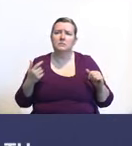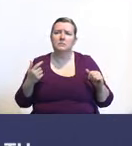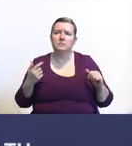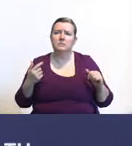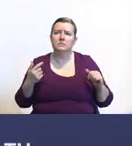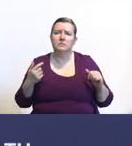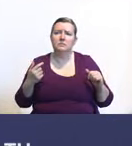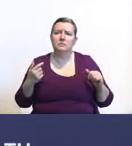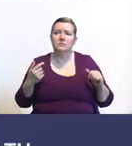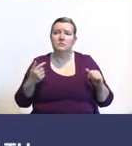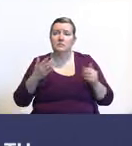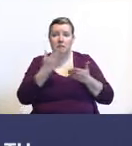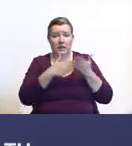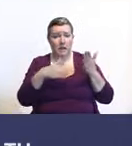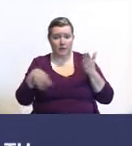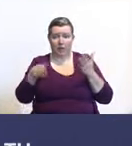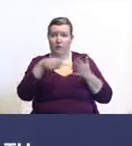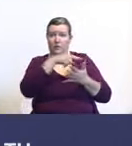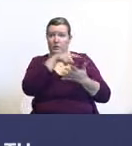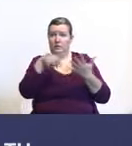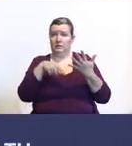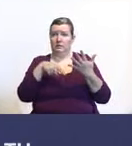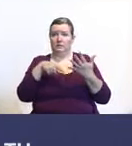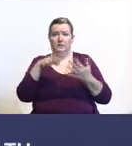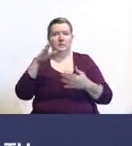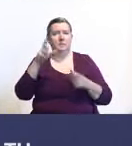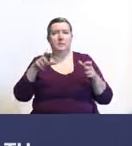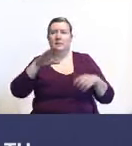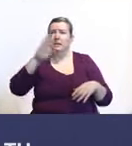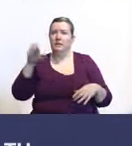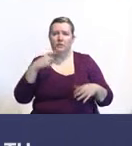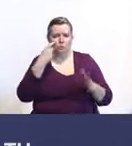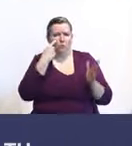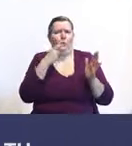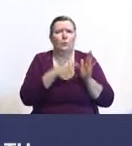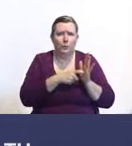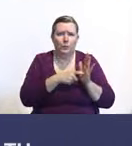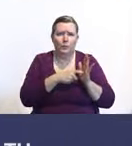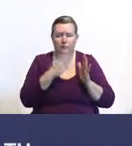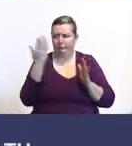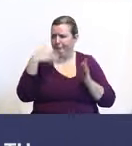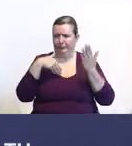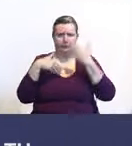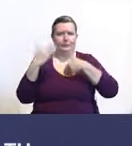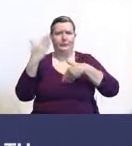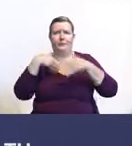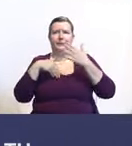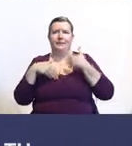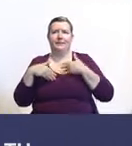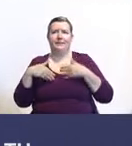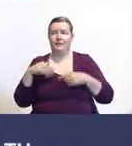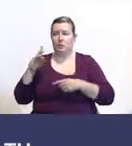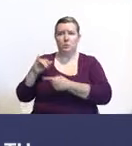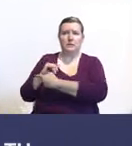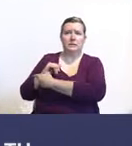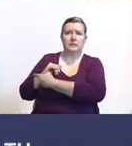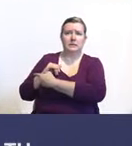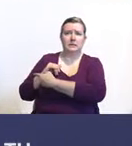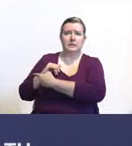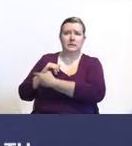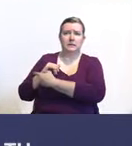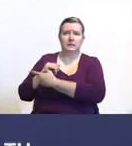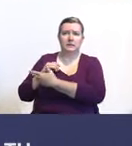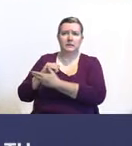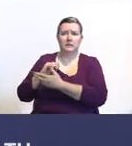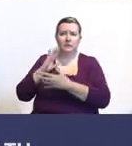of that nobody ever sees, which are really important to make sure, for instance, that Judy continues to get the data out of the